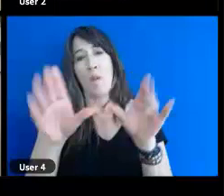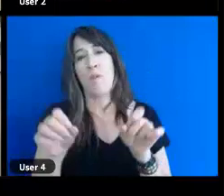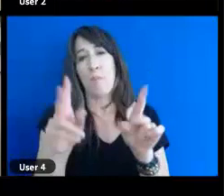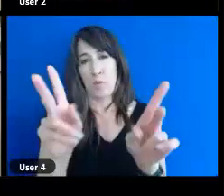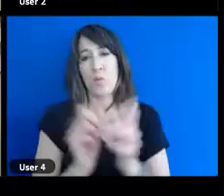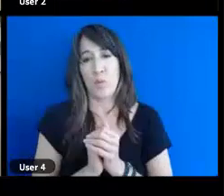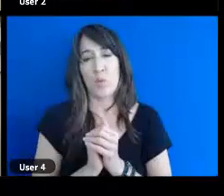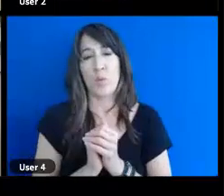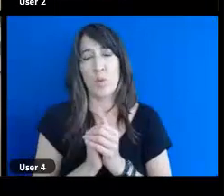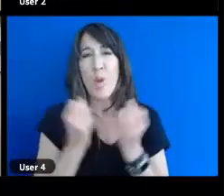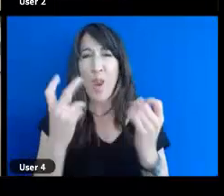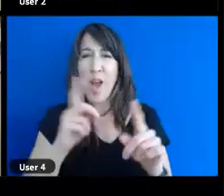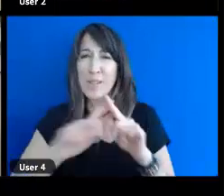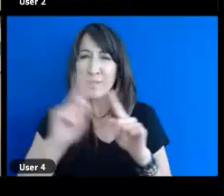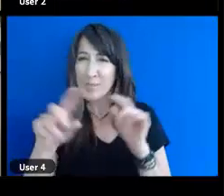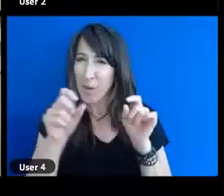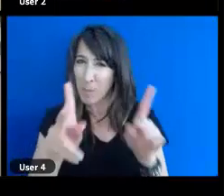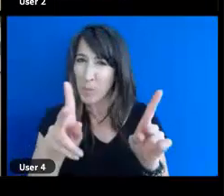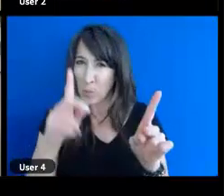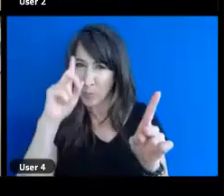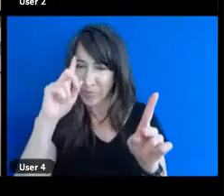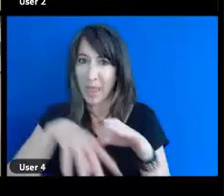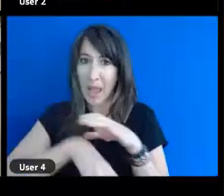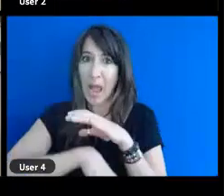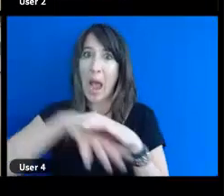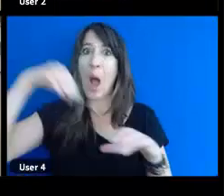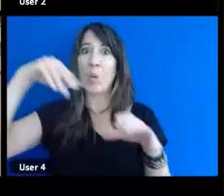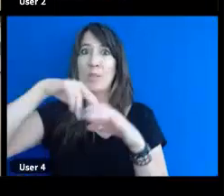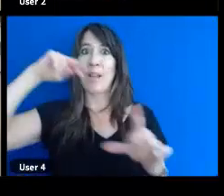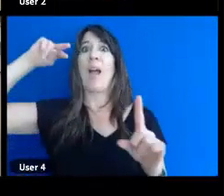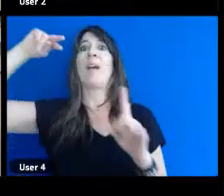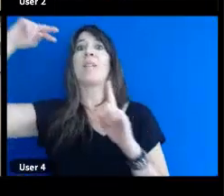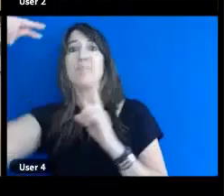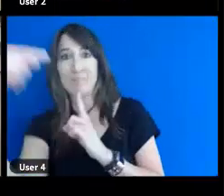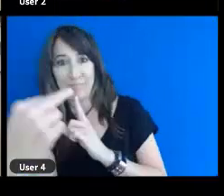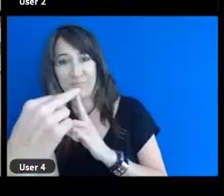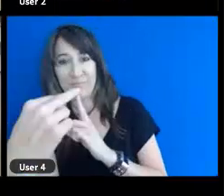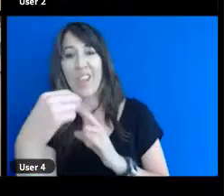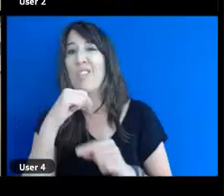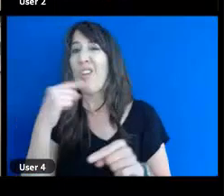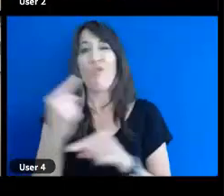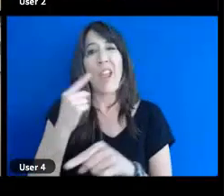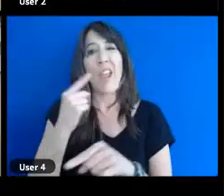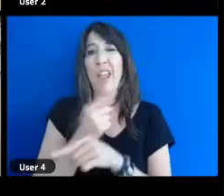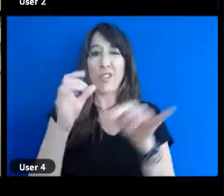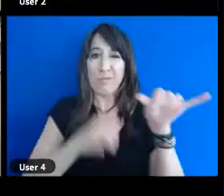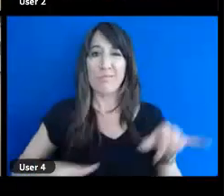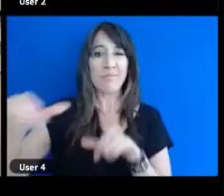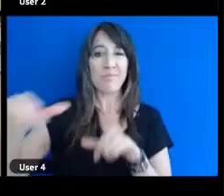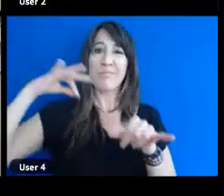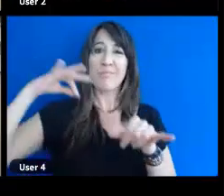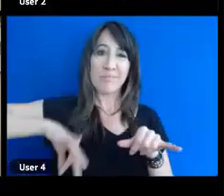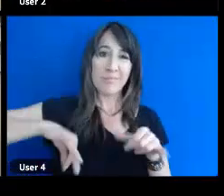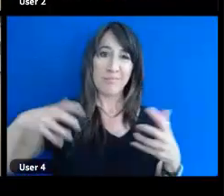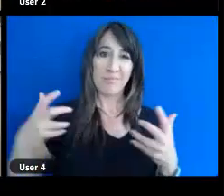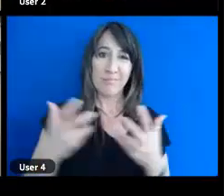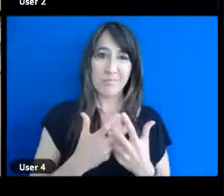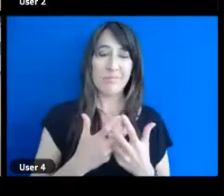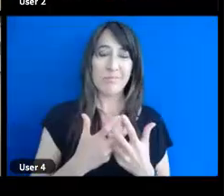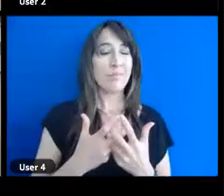and opportunity for them. So there's opportunity to think outside of the box. Just because we've always offered